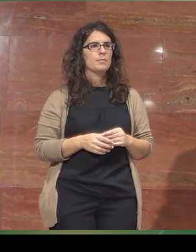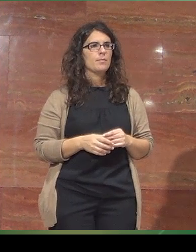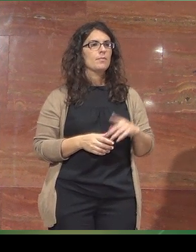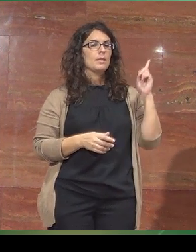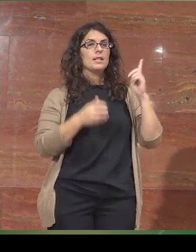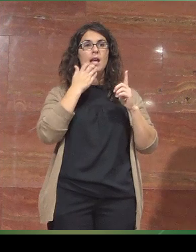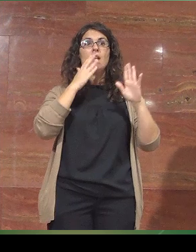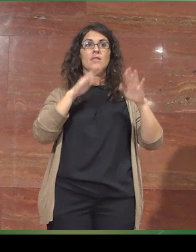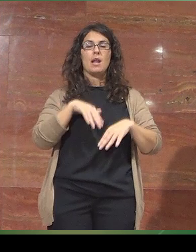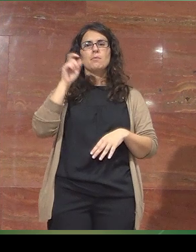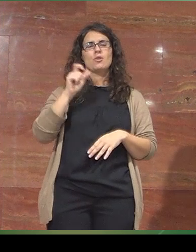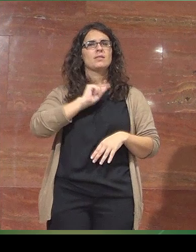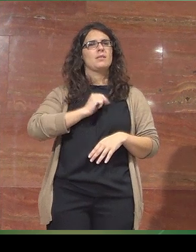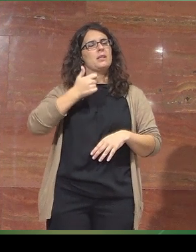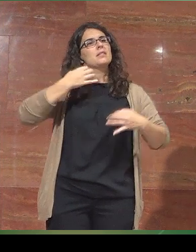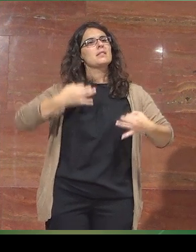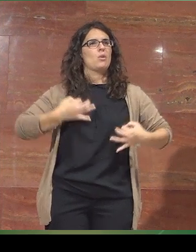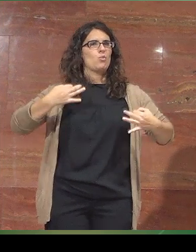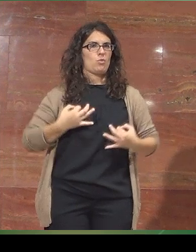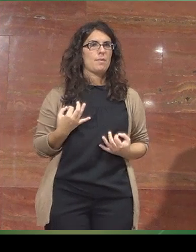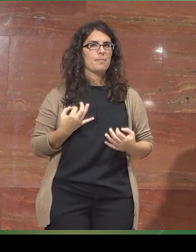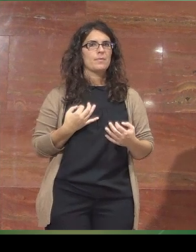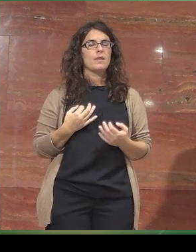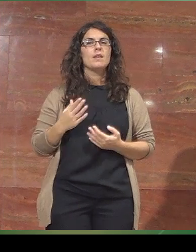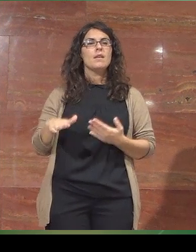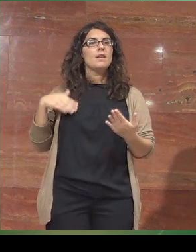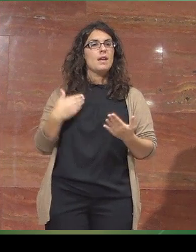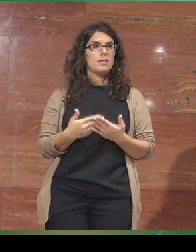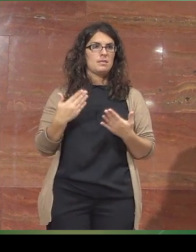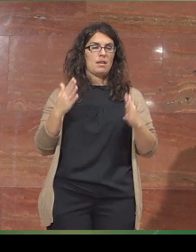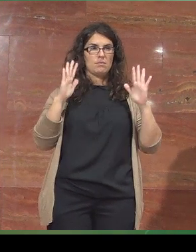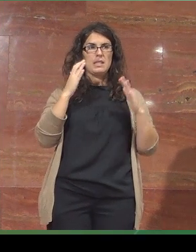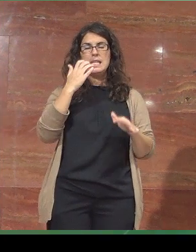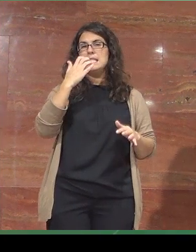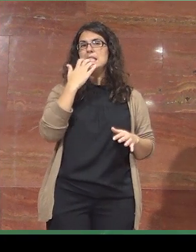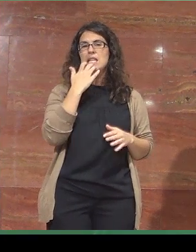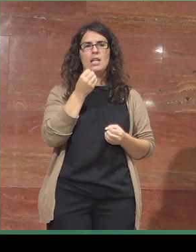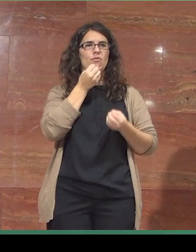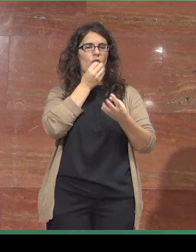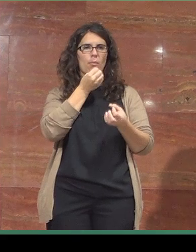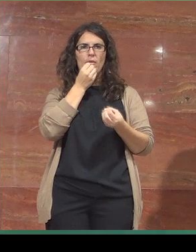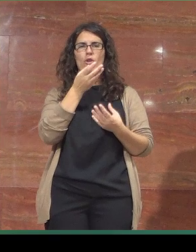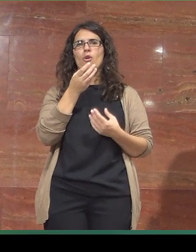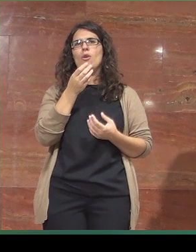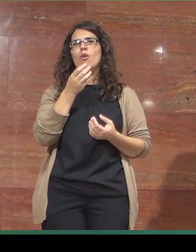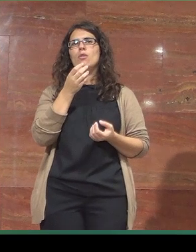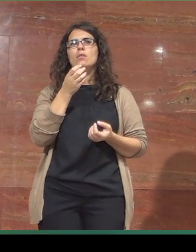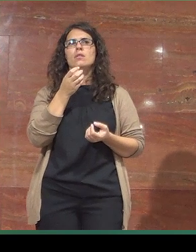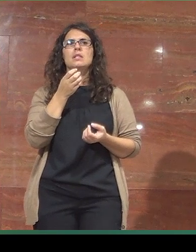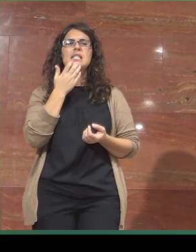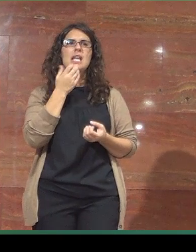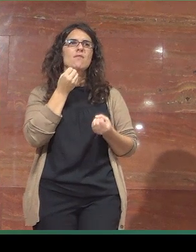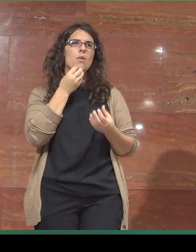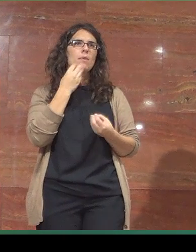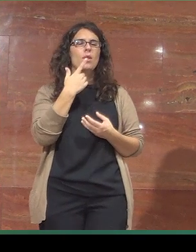if the information tells you that the next bus is not for half an hour, you know that you can go and get a cup of coffee, you can